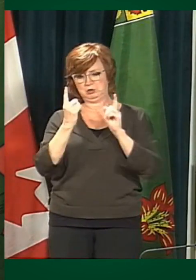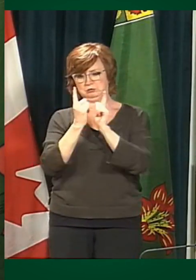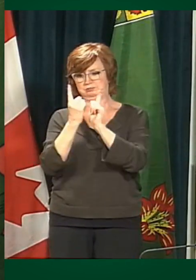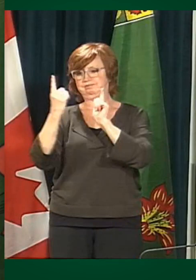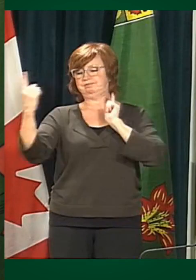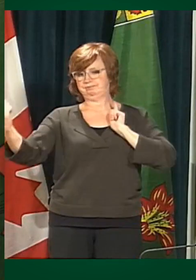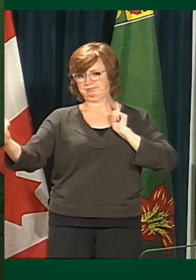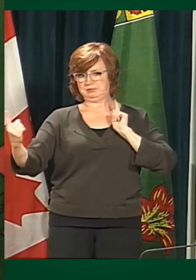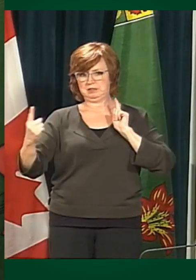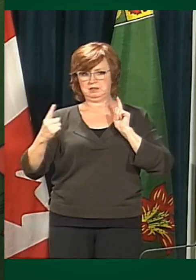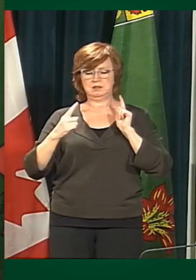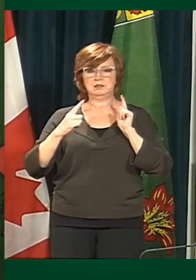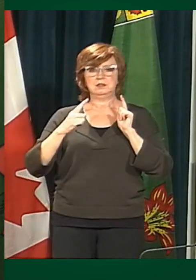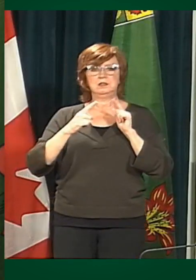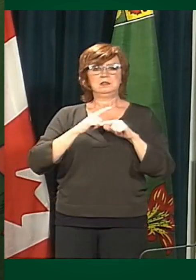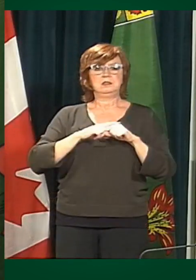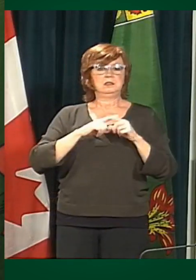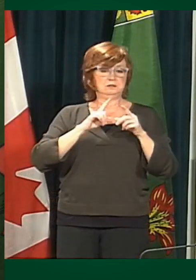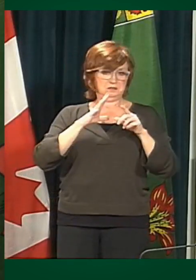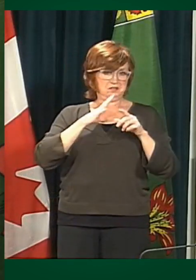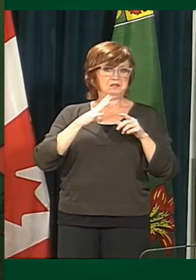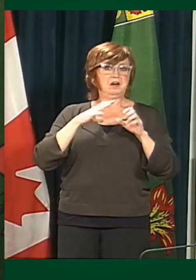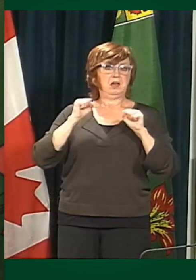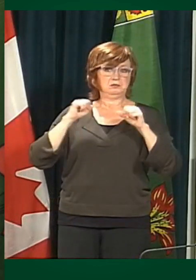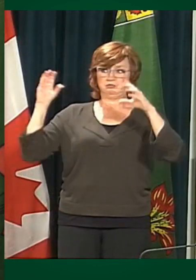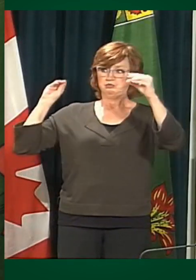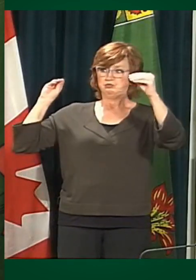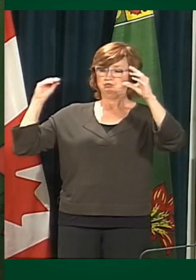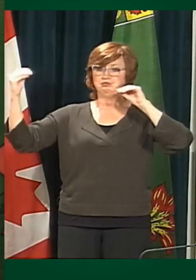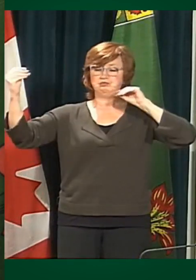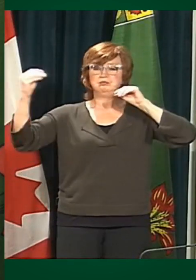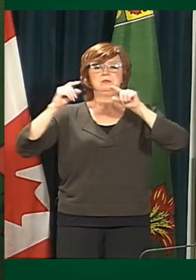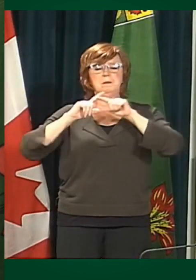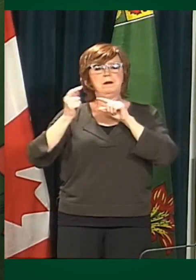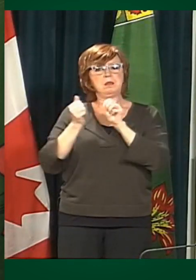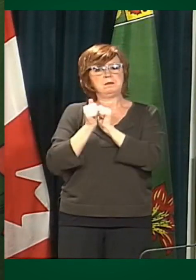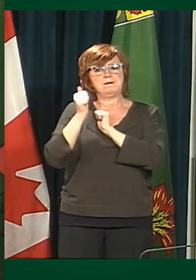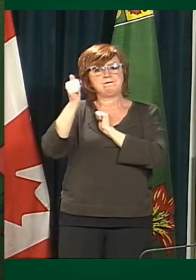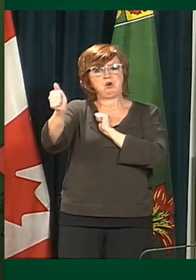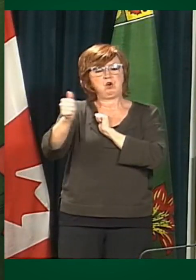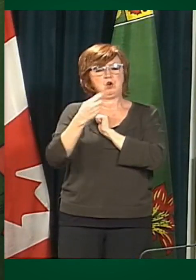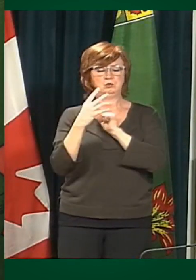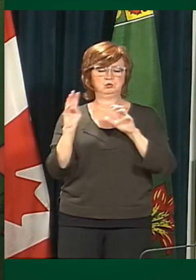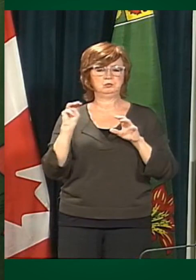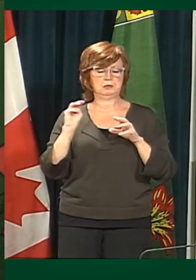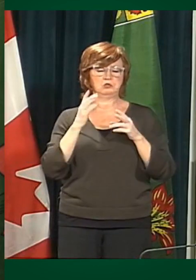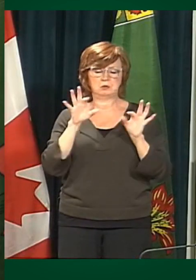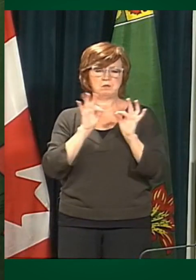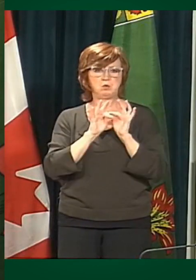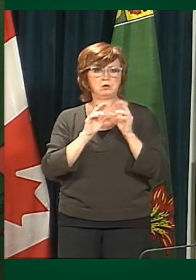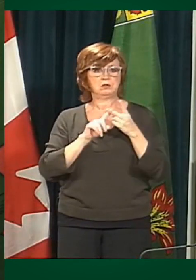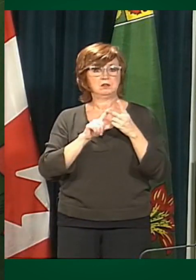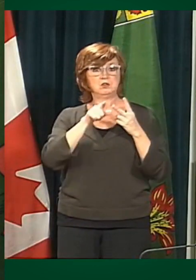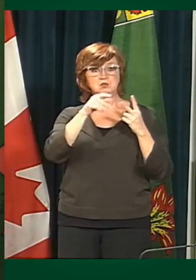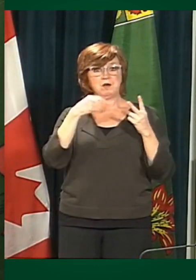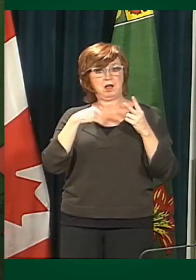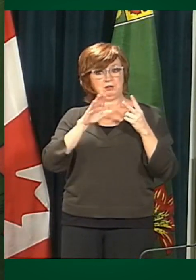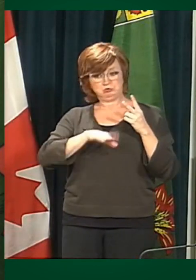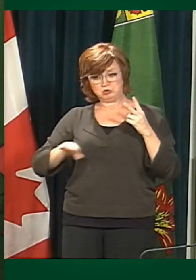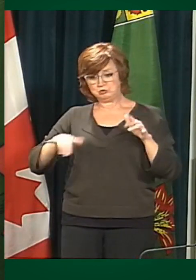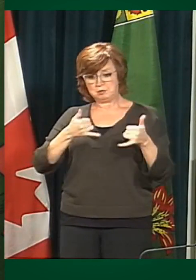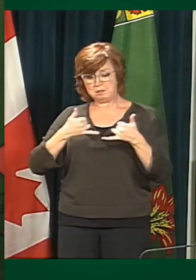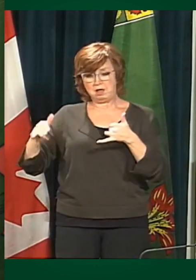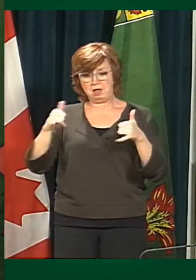can move away from the track and have a conversation, but keep that good distance among yourselves. If you have children with you,